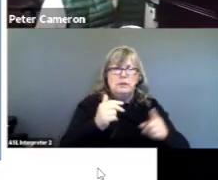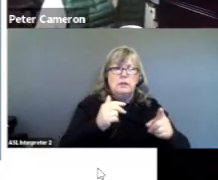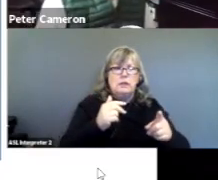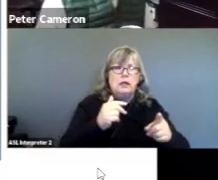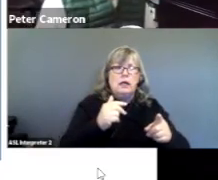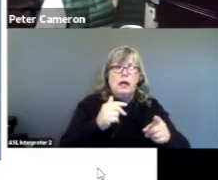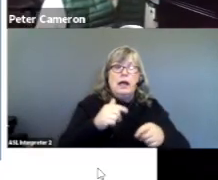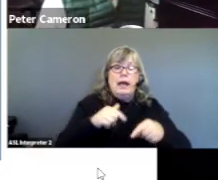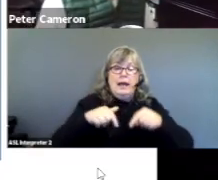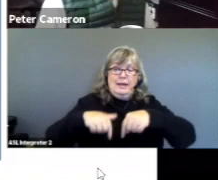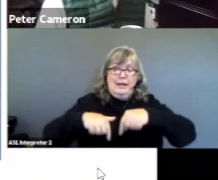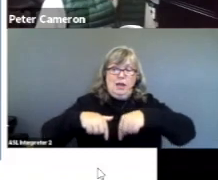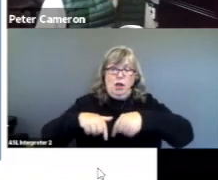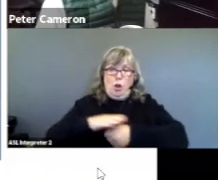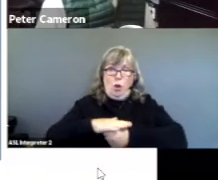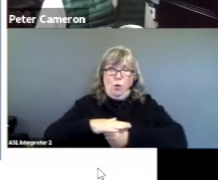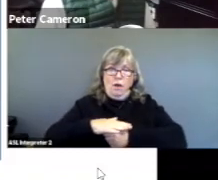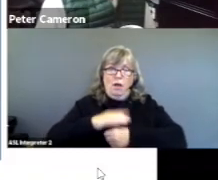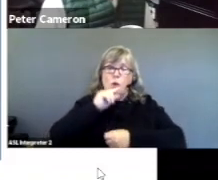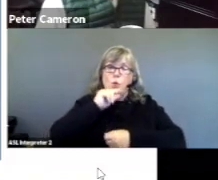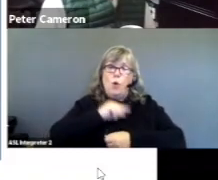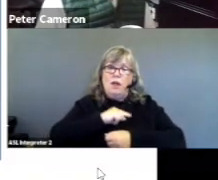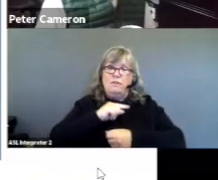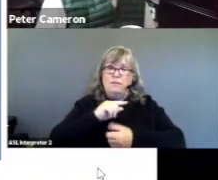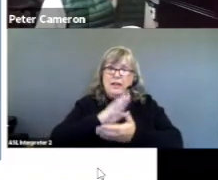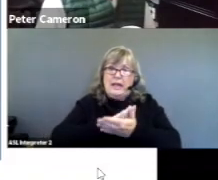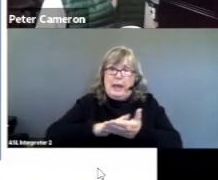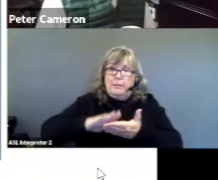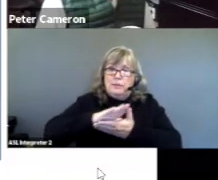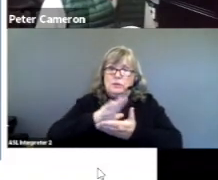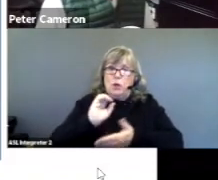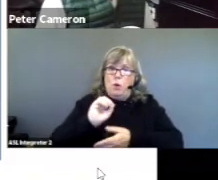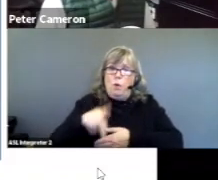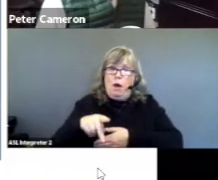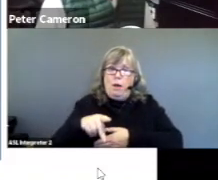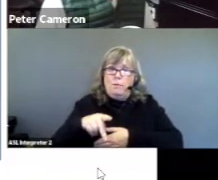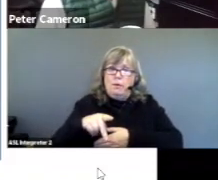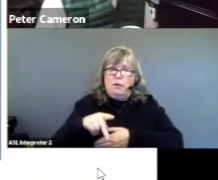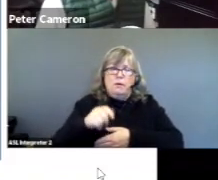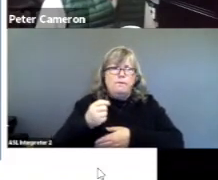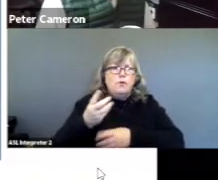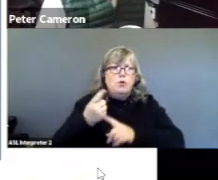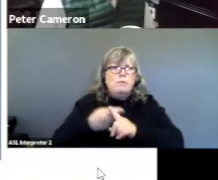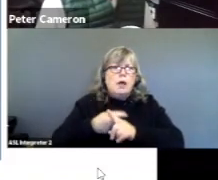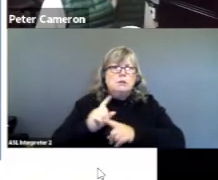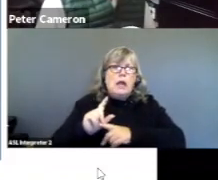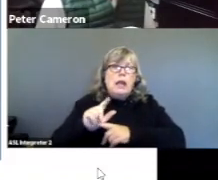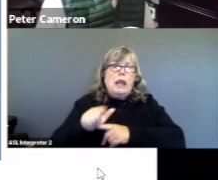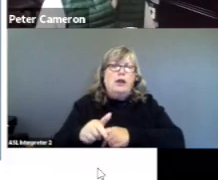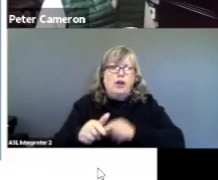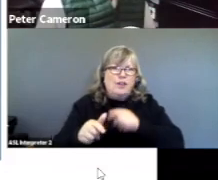Campus Co-op was started just a few months after this. And so they're the oldest student co-op in